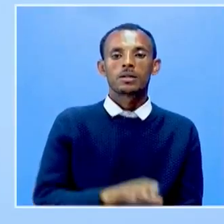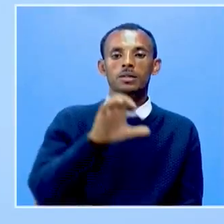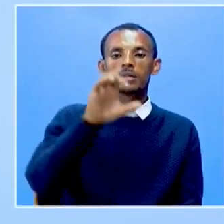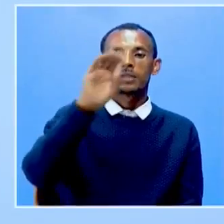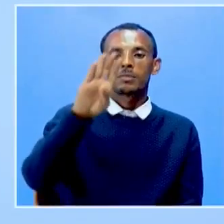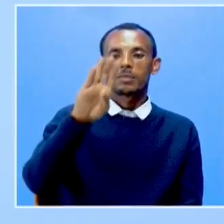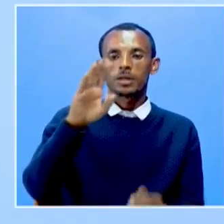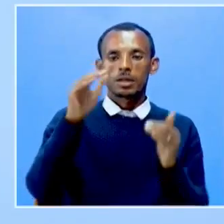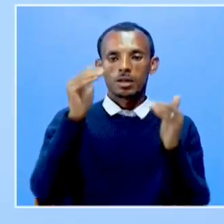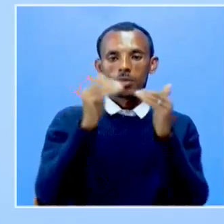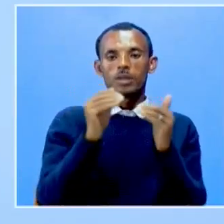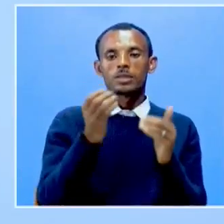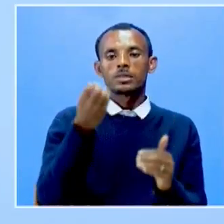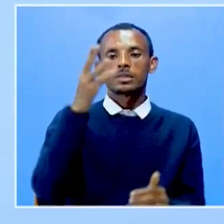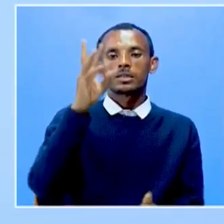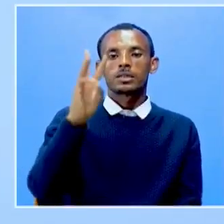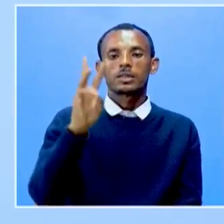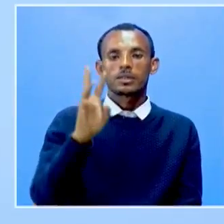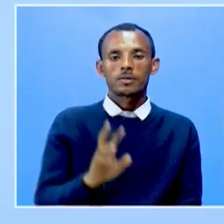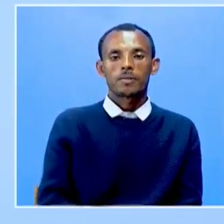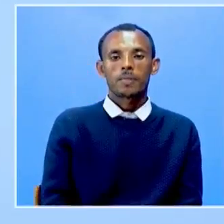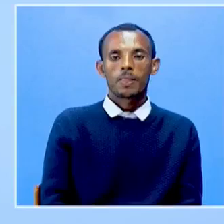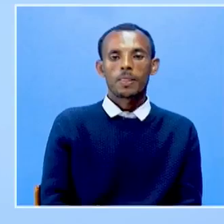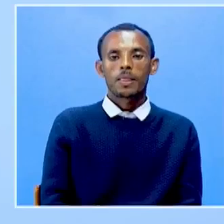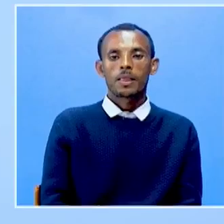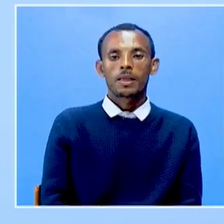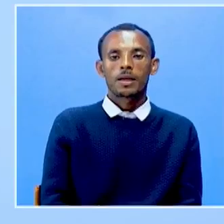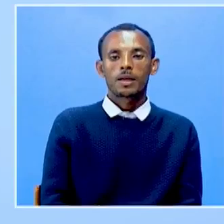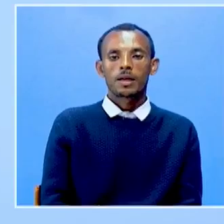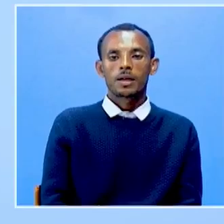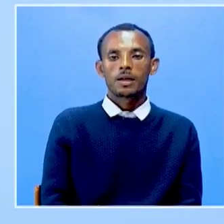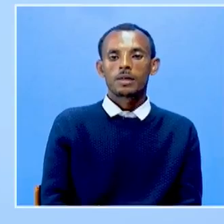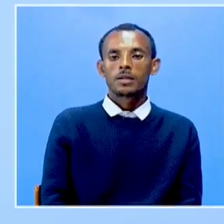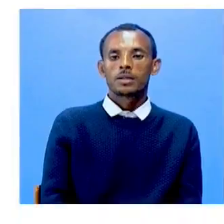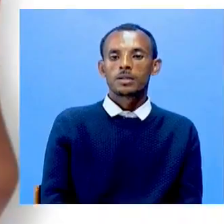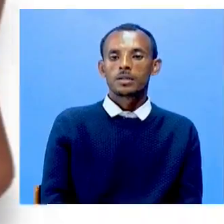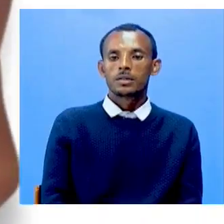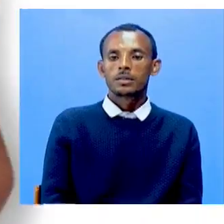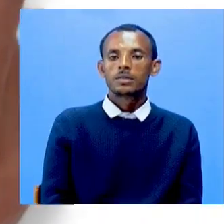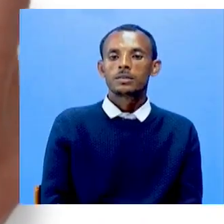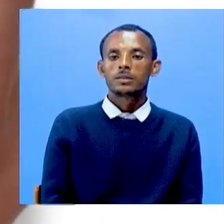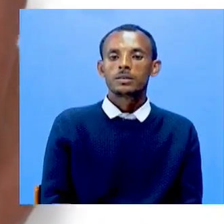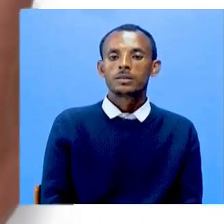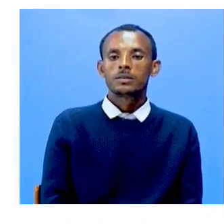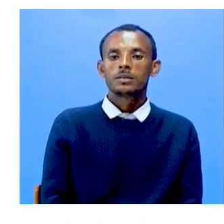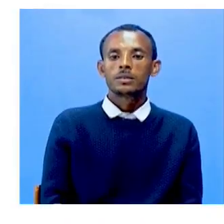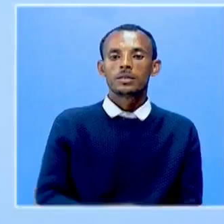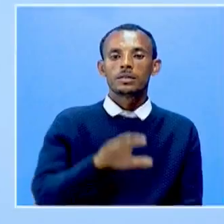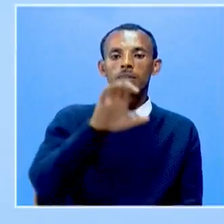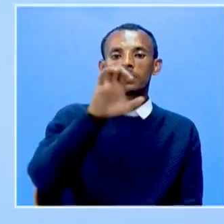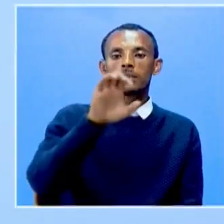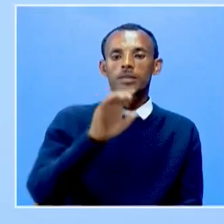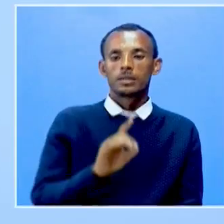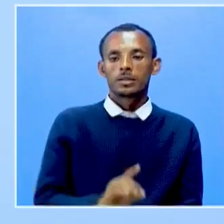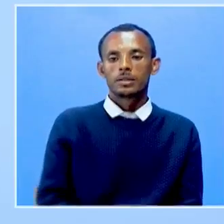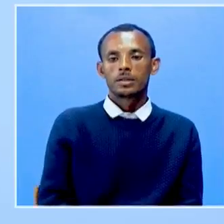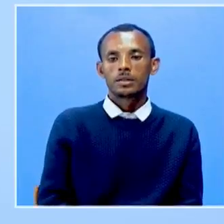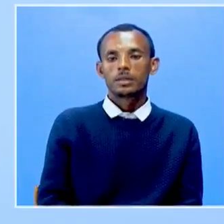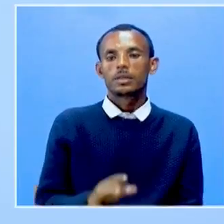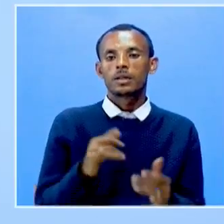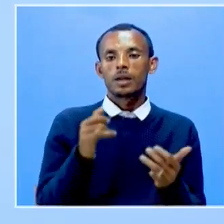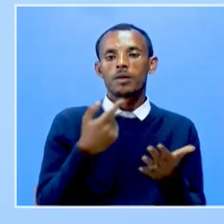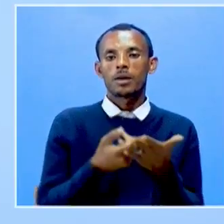CB is also it is 6. It's given. CE and CB is given. It is 6. Okay. Now